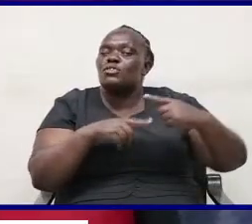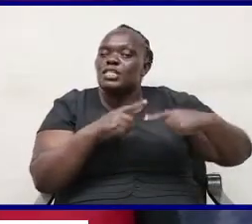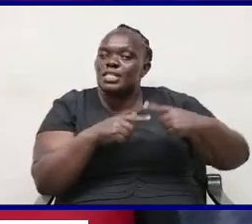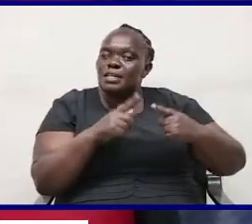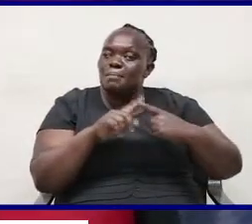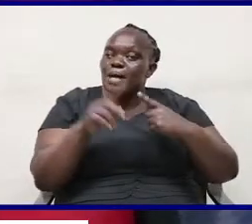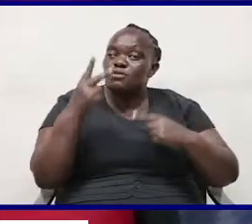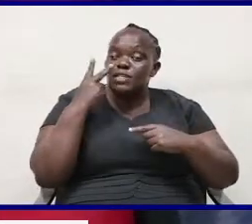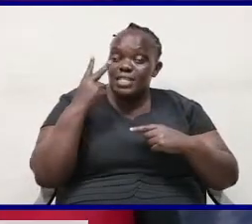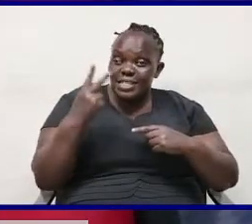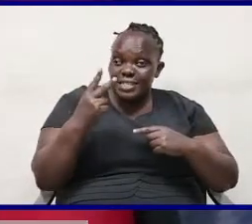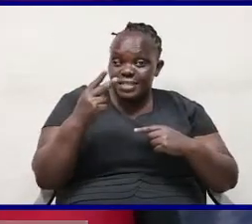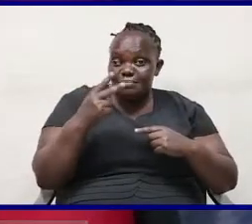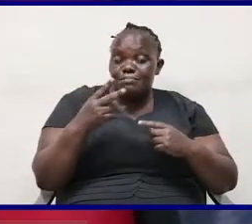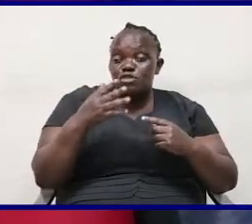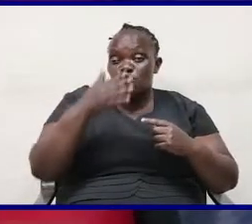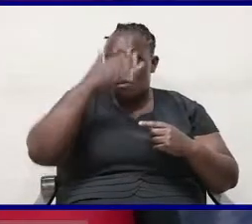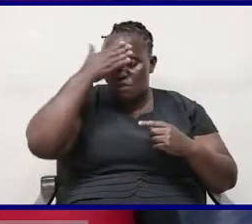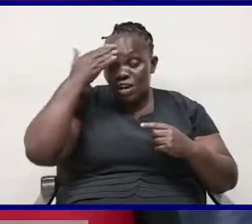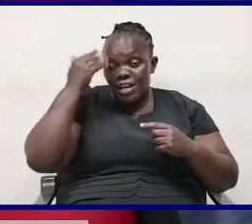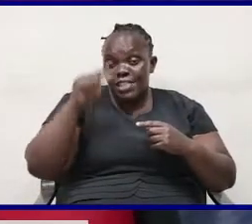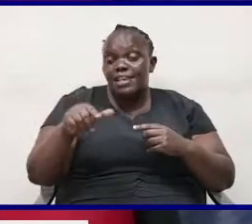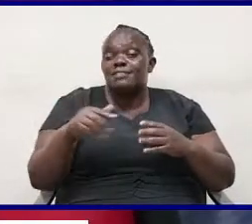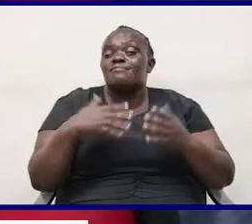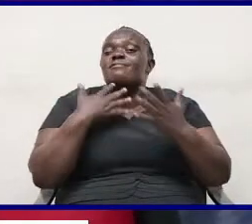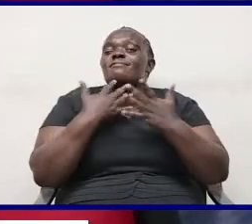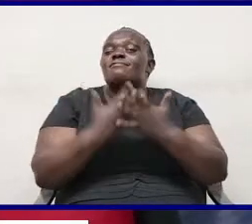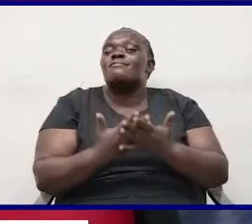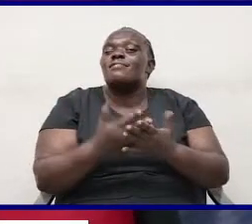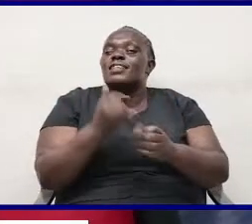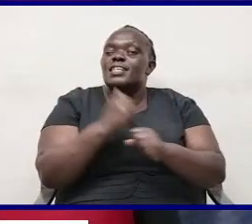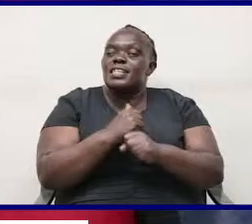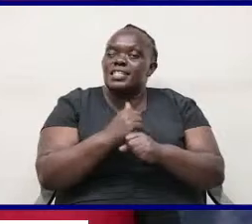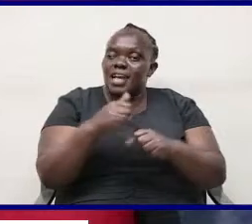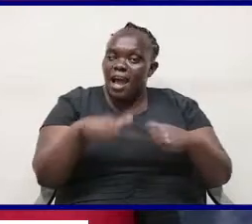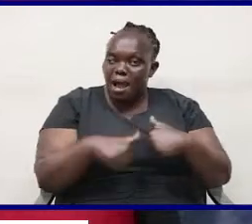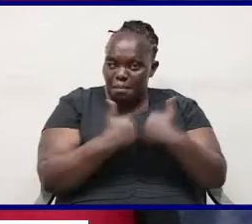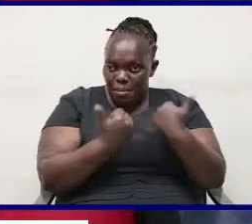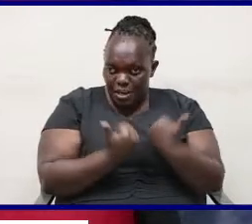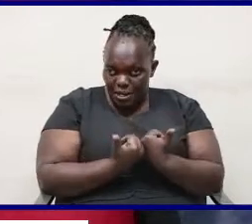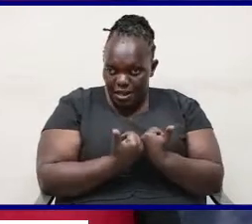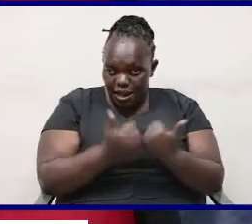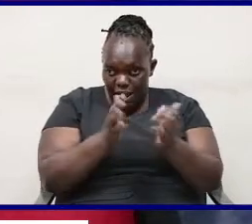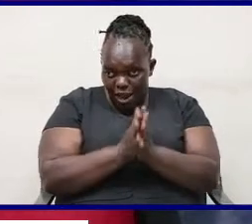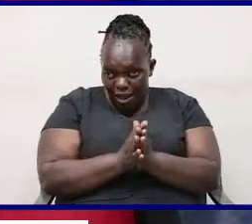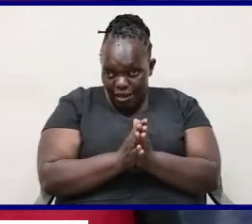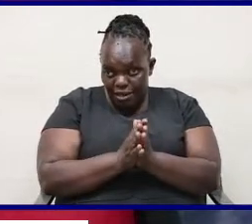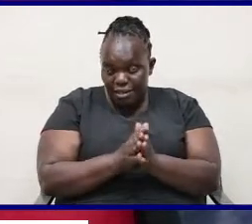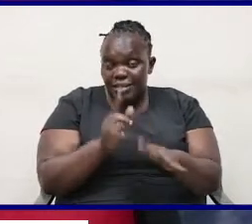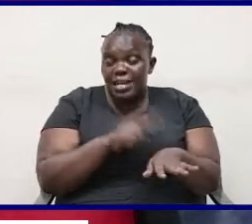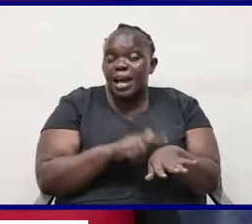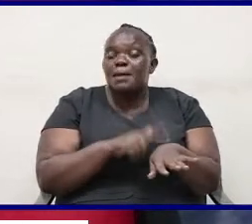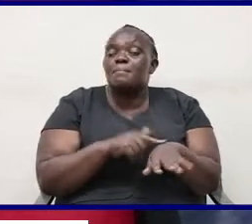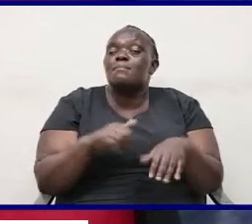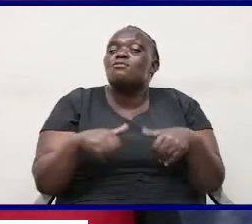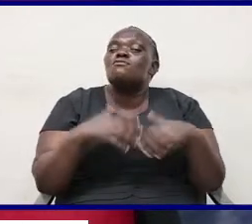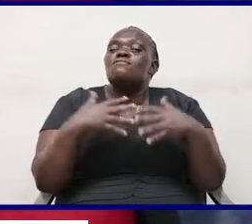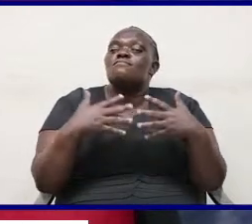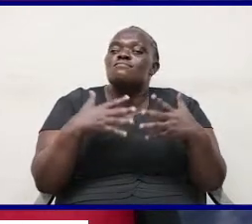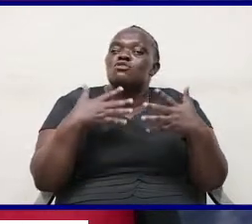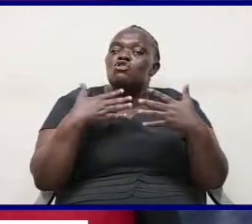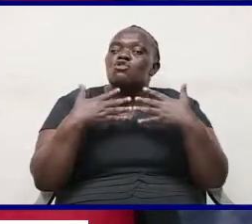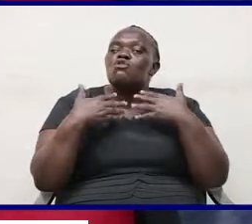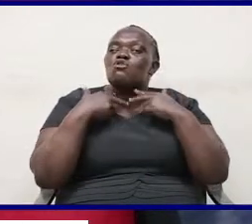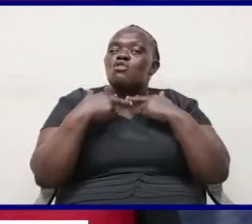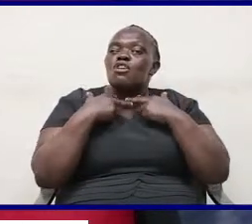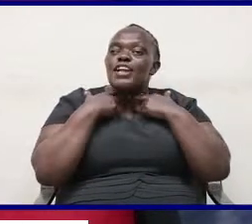But we seem to forget that colonialism did happen. Yeah. And when our colonial rulers came